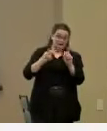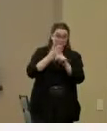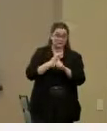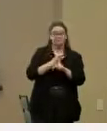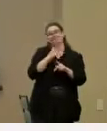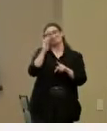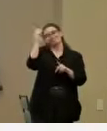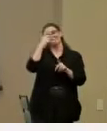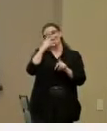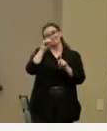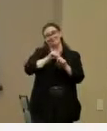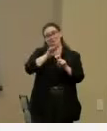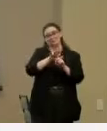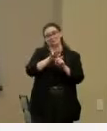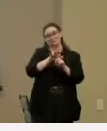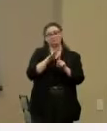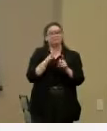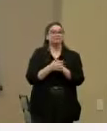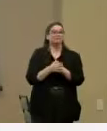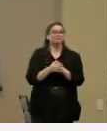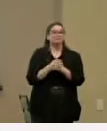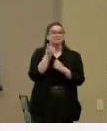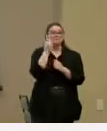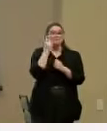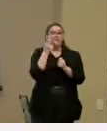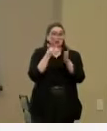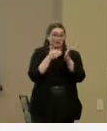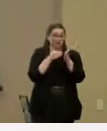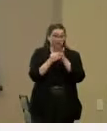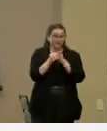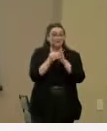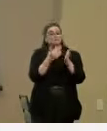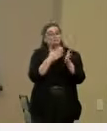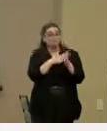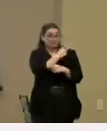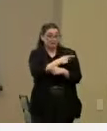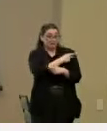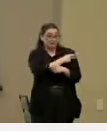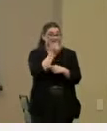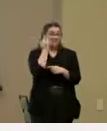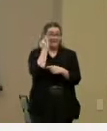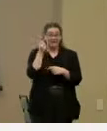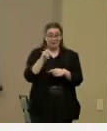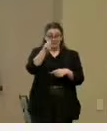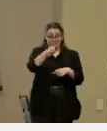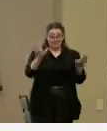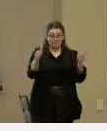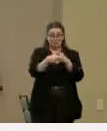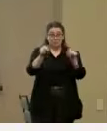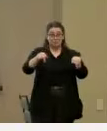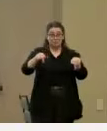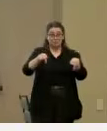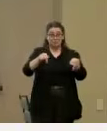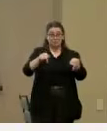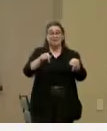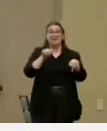exposure. I say this to say that in some cases, if I put my patient in a room like this, their discoid